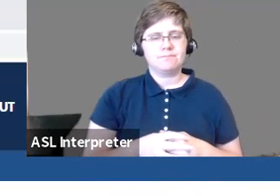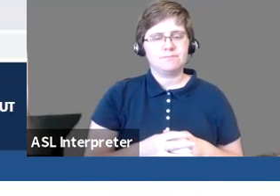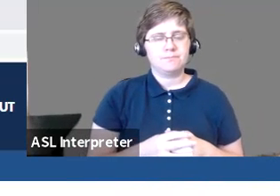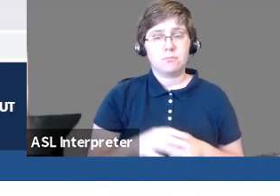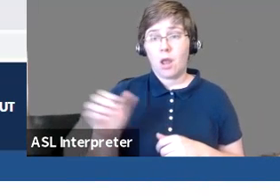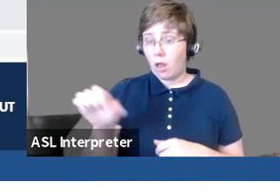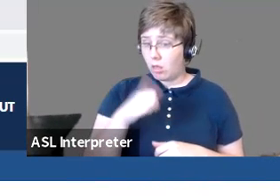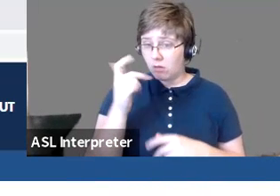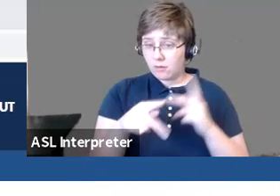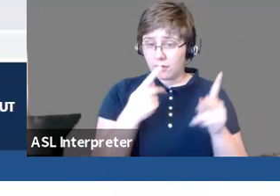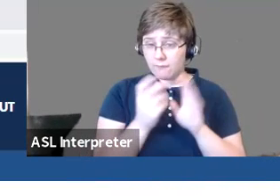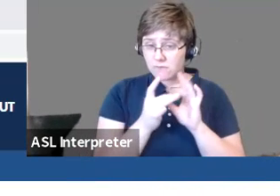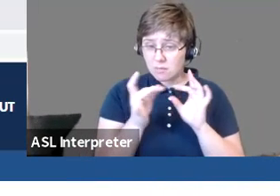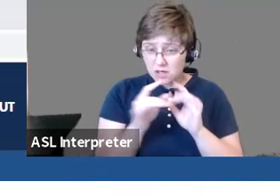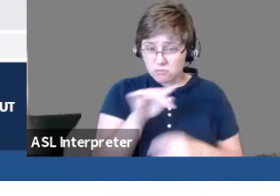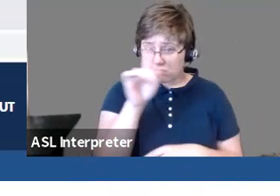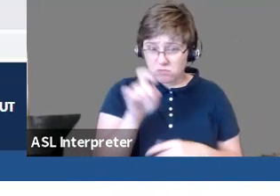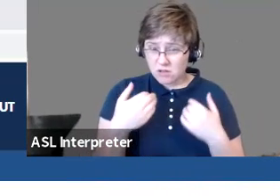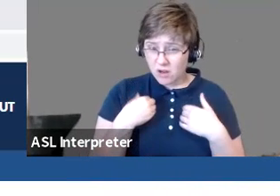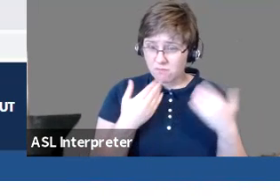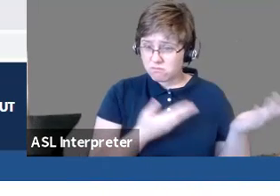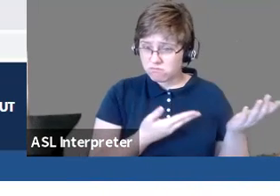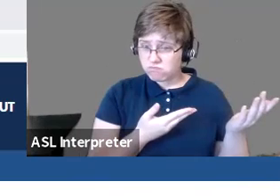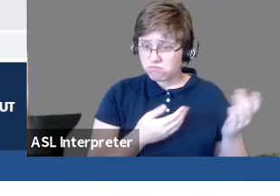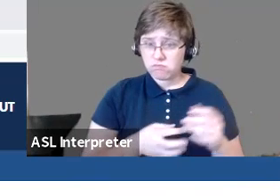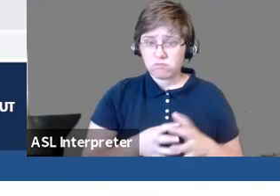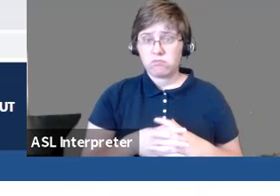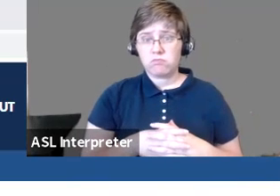What other kind of comments, questions?